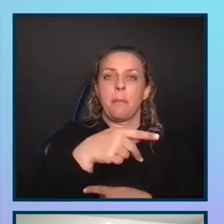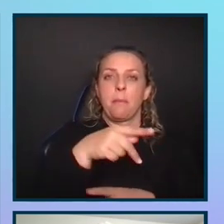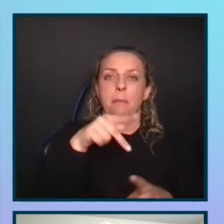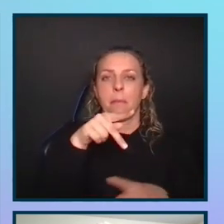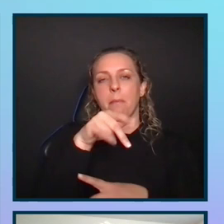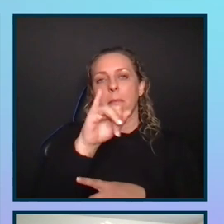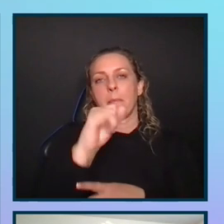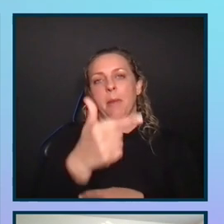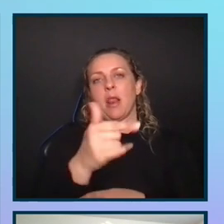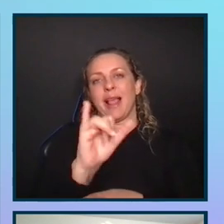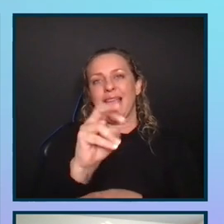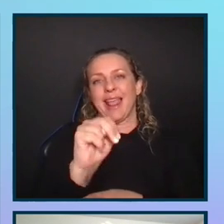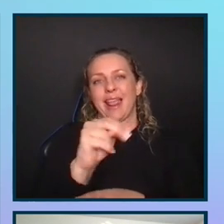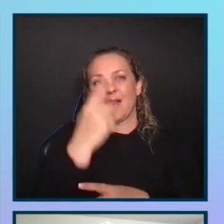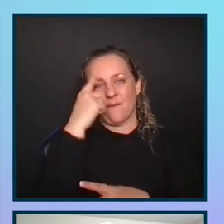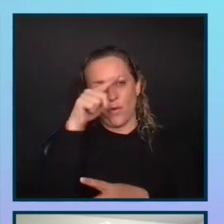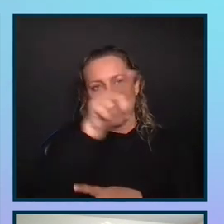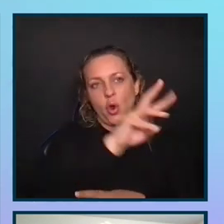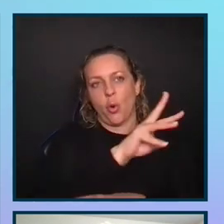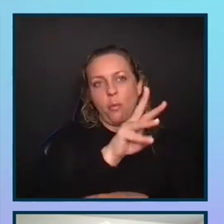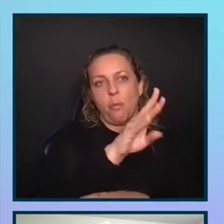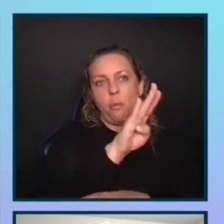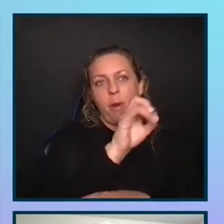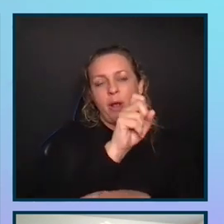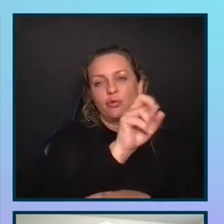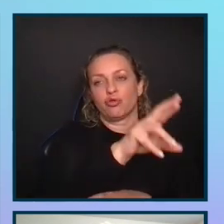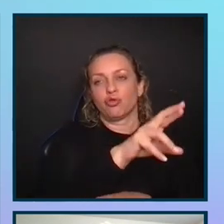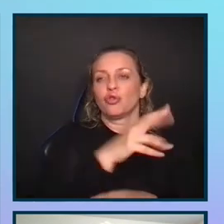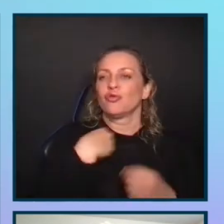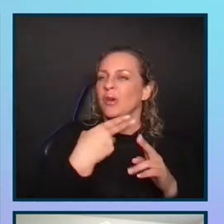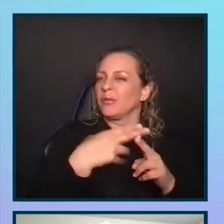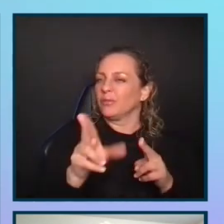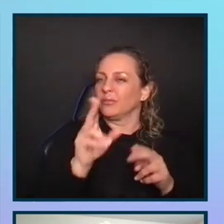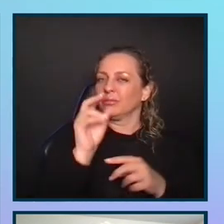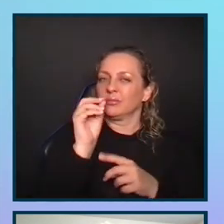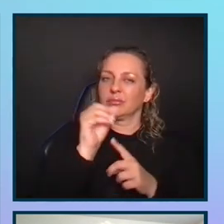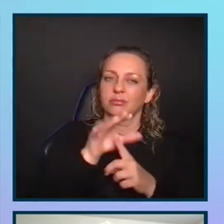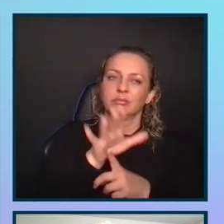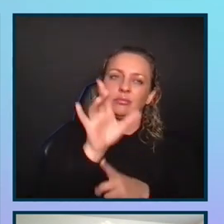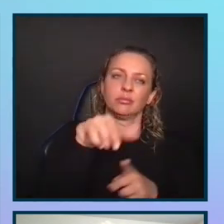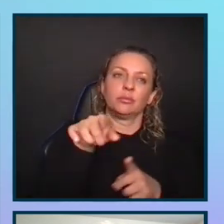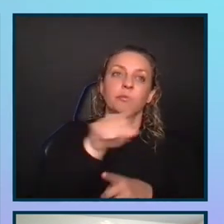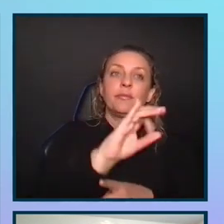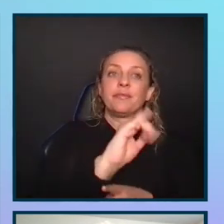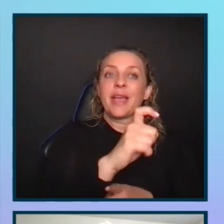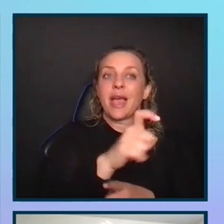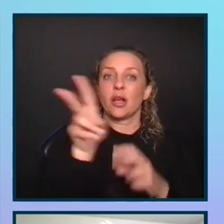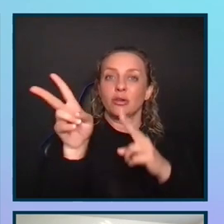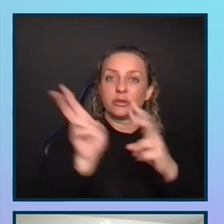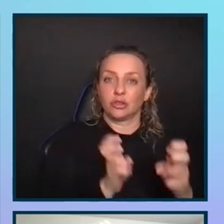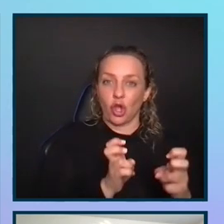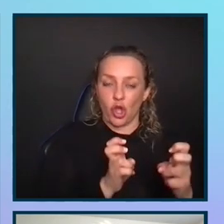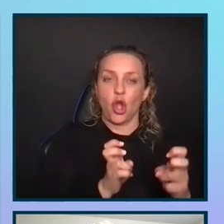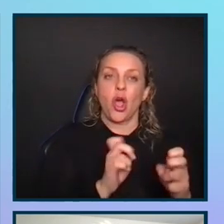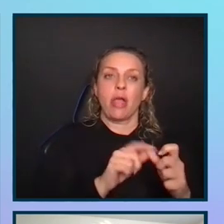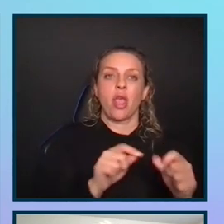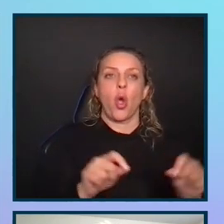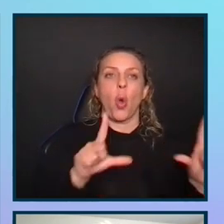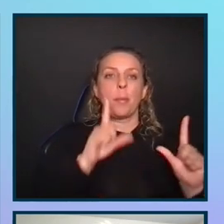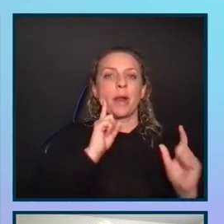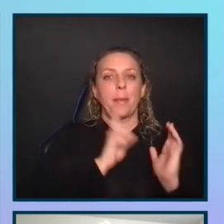going to demonstrate really quickly how this works. So once you've installed Axe, what you can do is open it up the inspector,